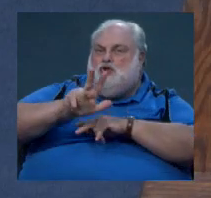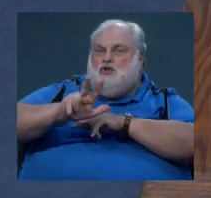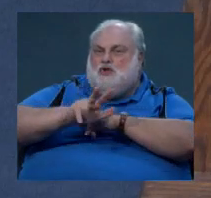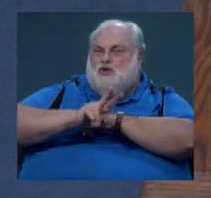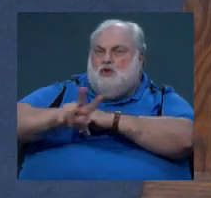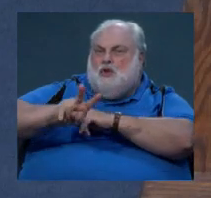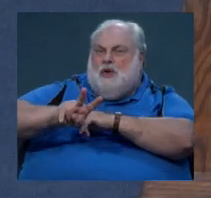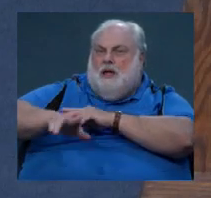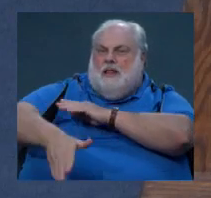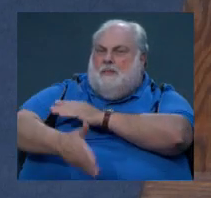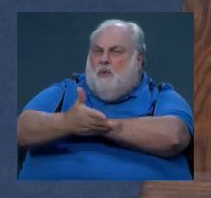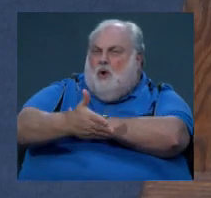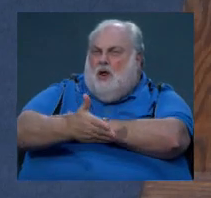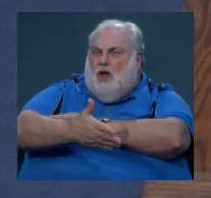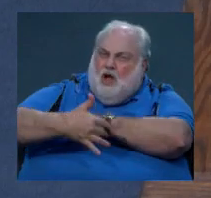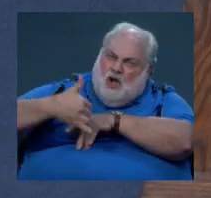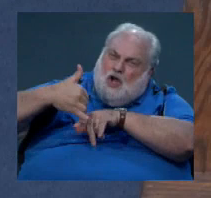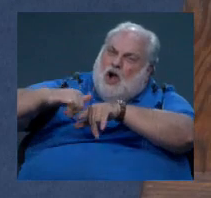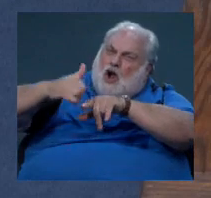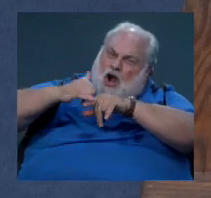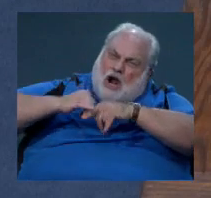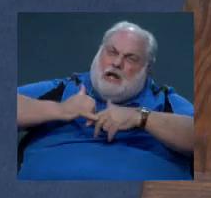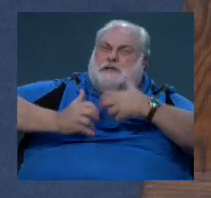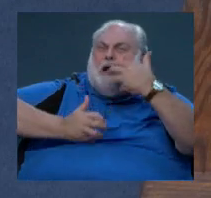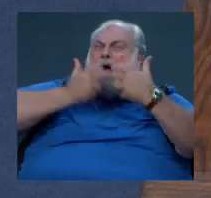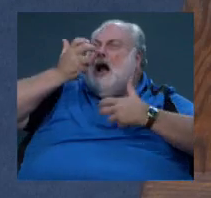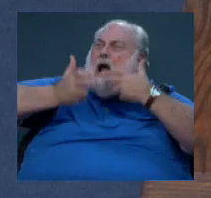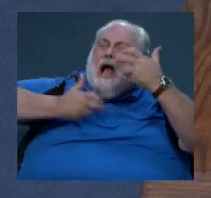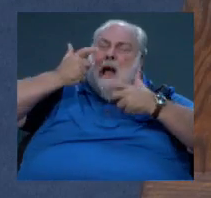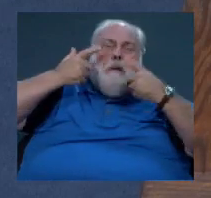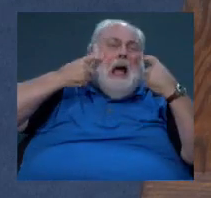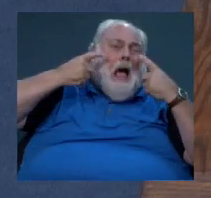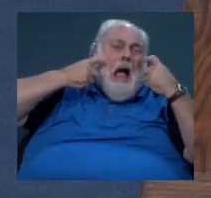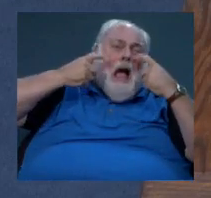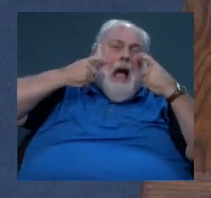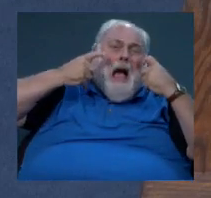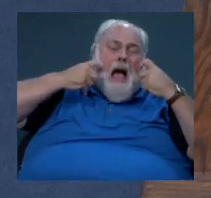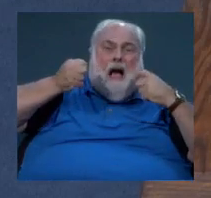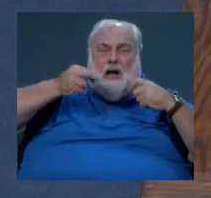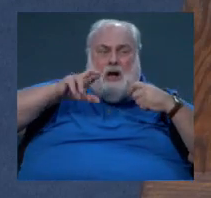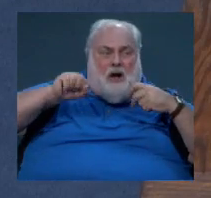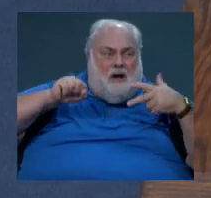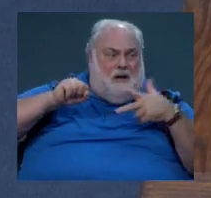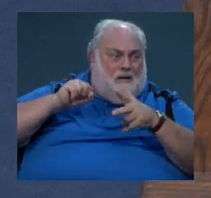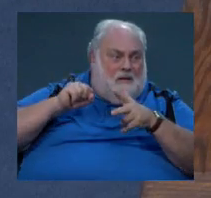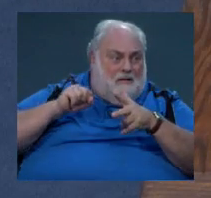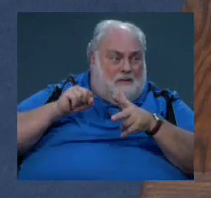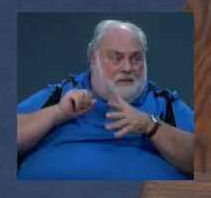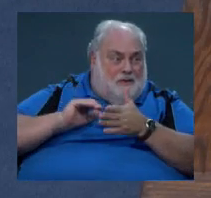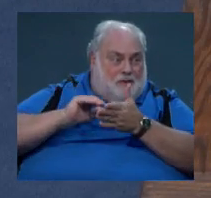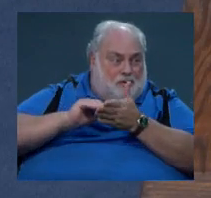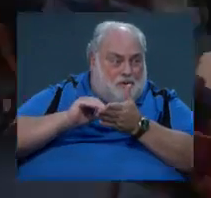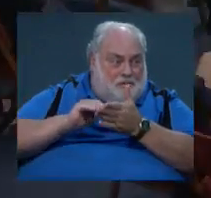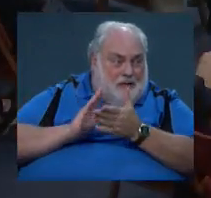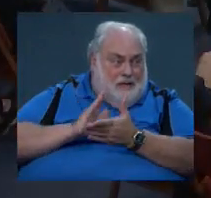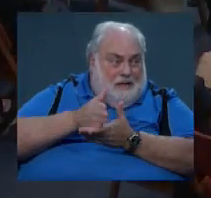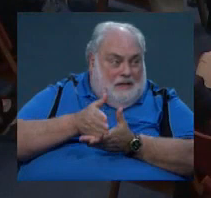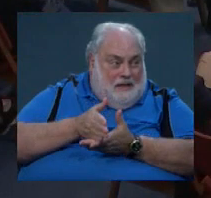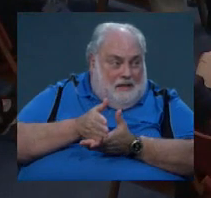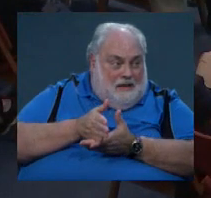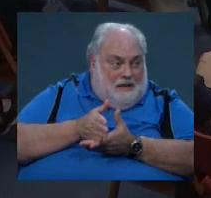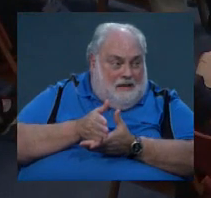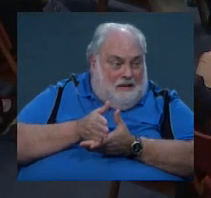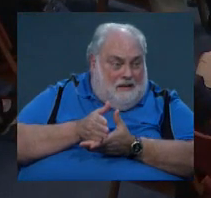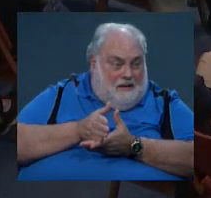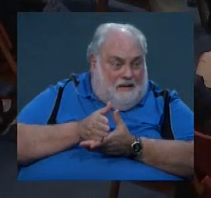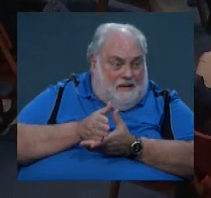morning cursing and crying and boo-hooing and cars. Excuse me. Yeah, if I may interject,